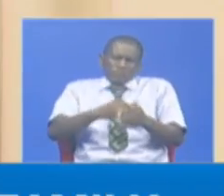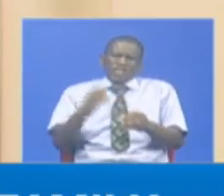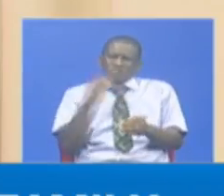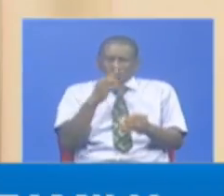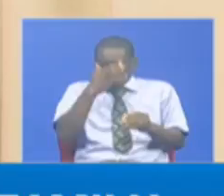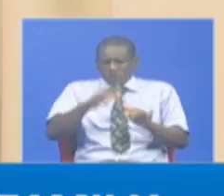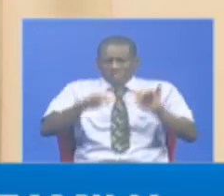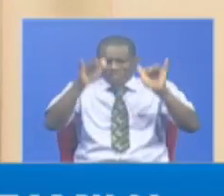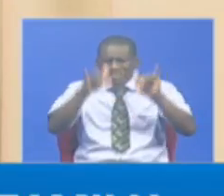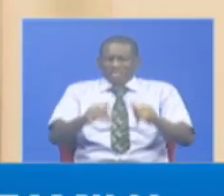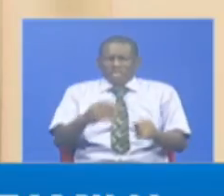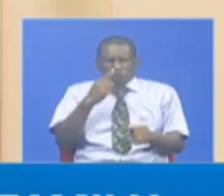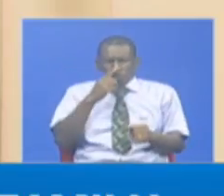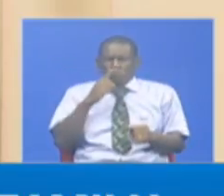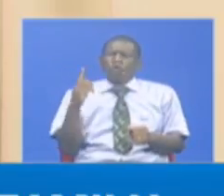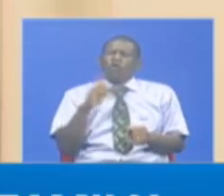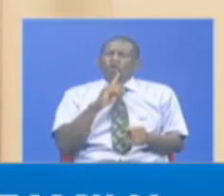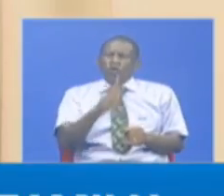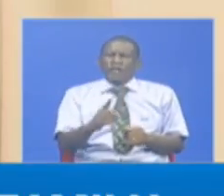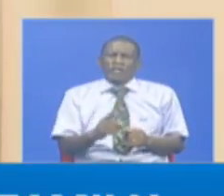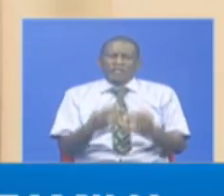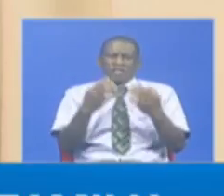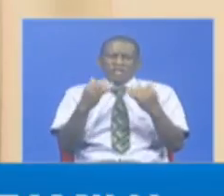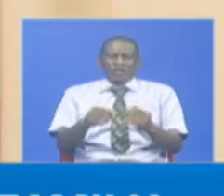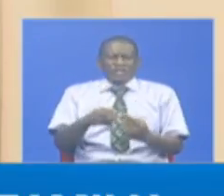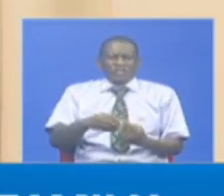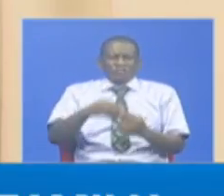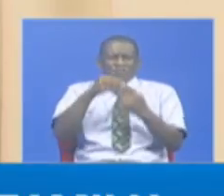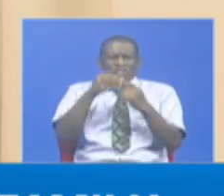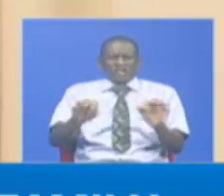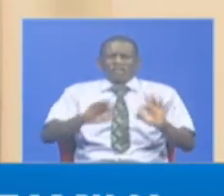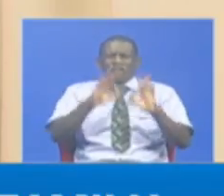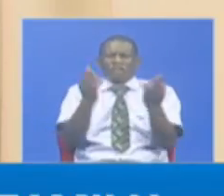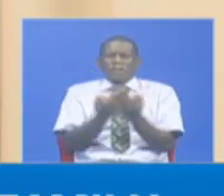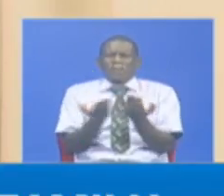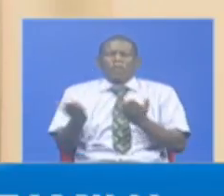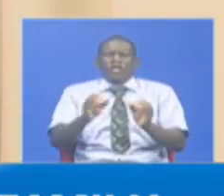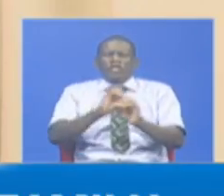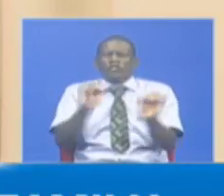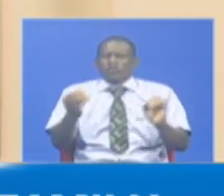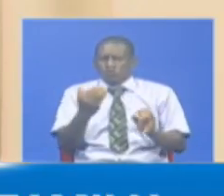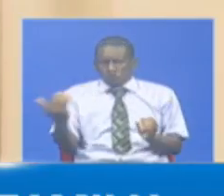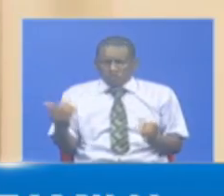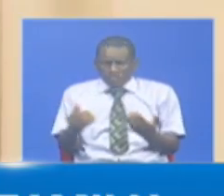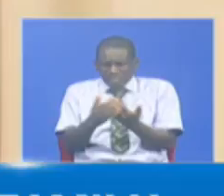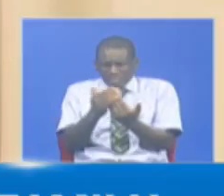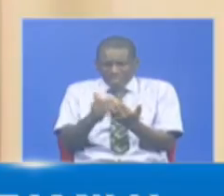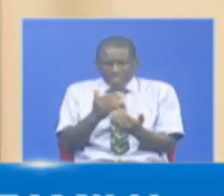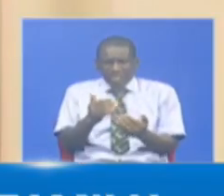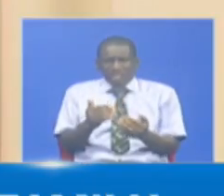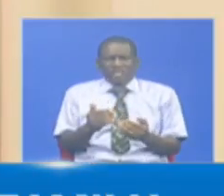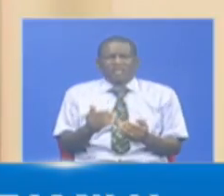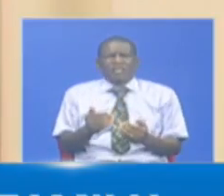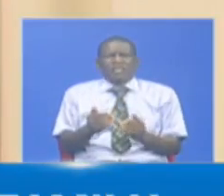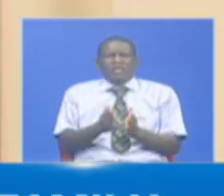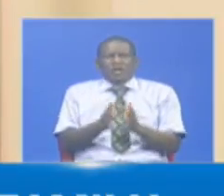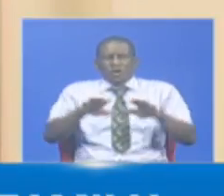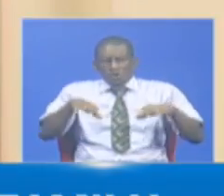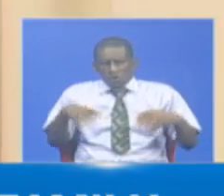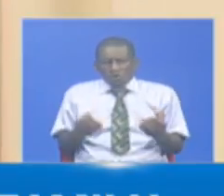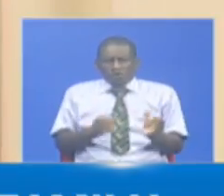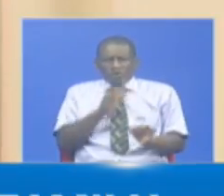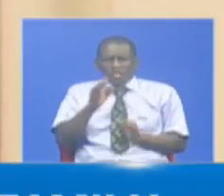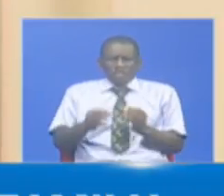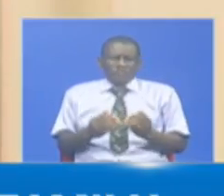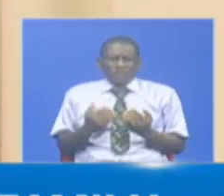stay-at-home directives. And particularly in families where there are no children care alternatives, or if the stress